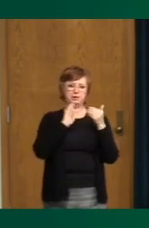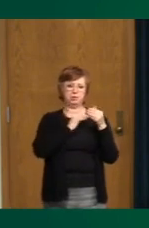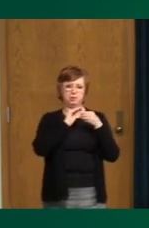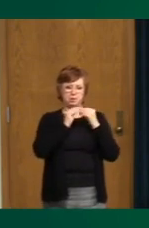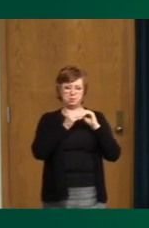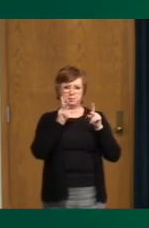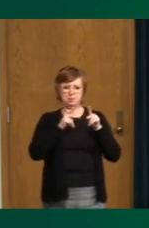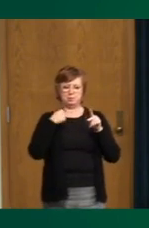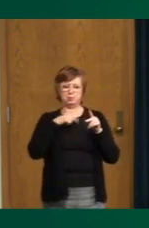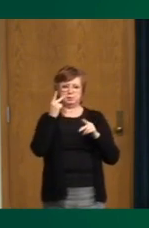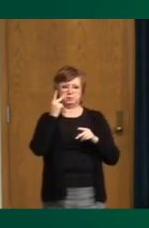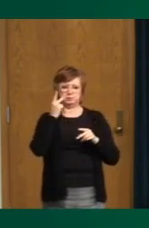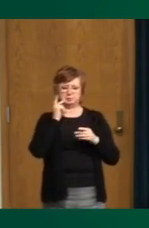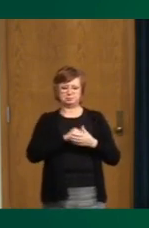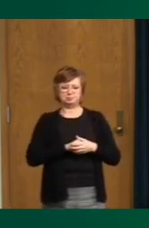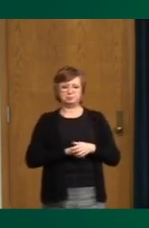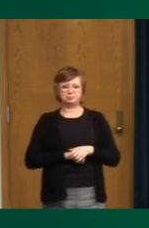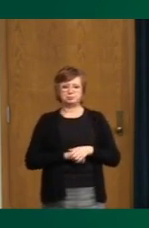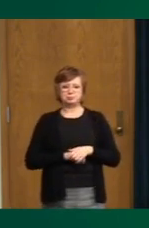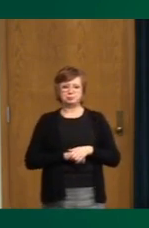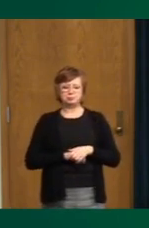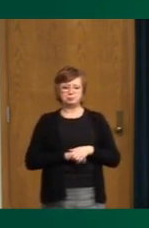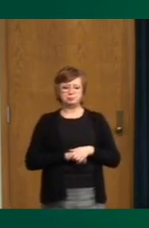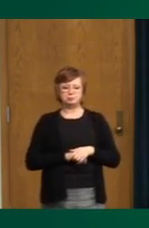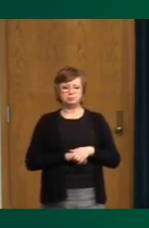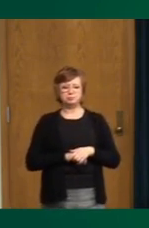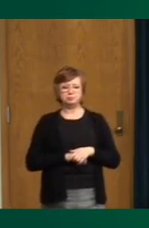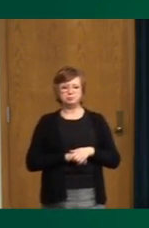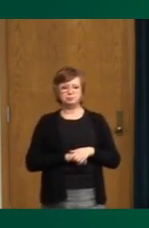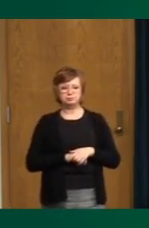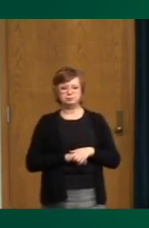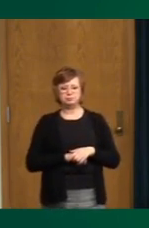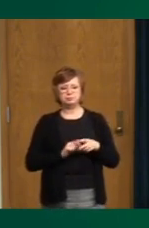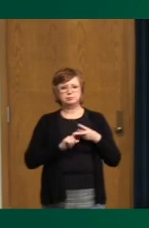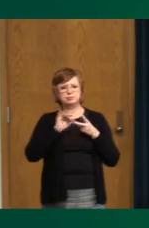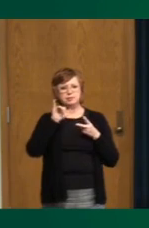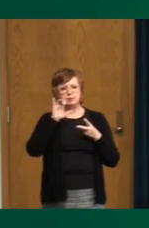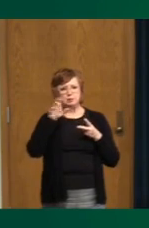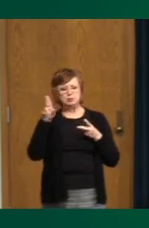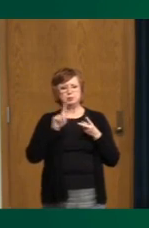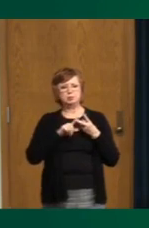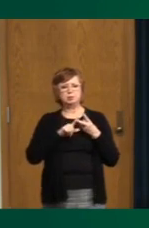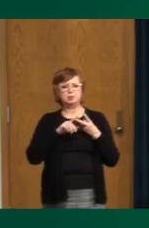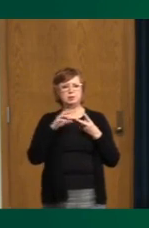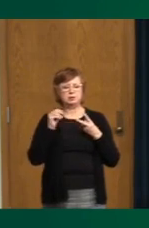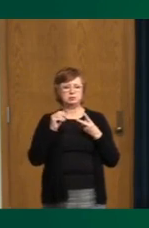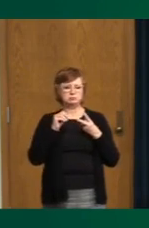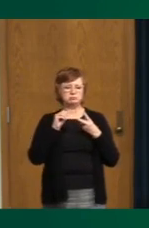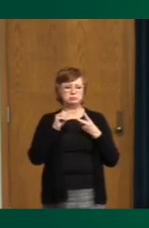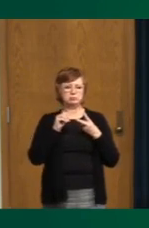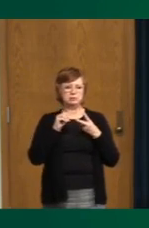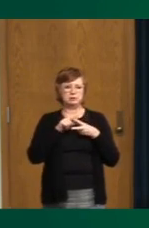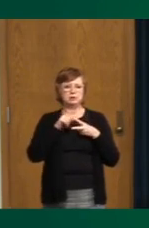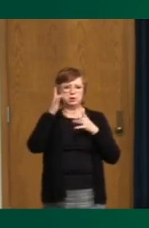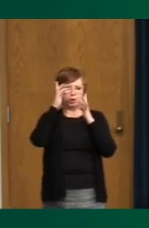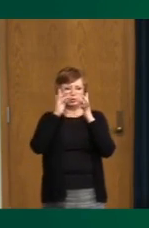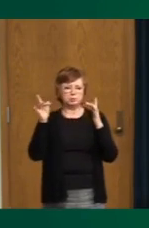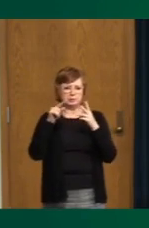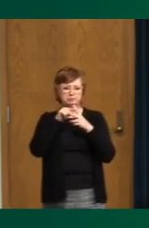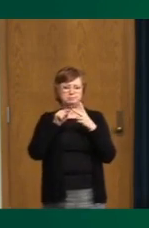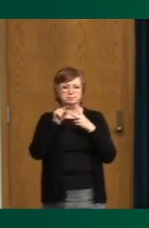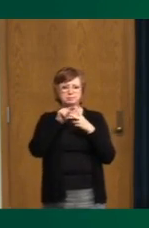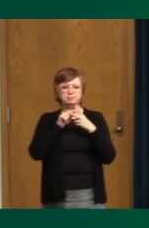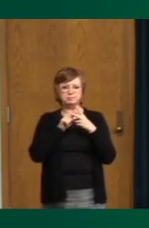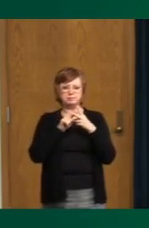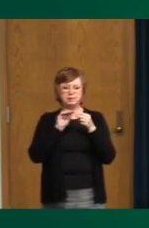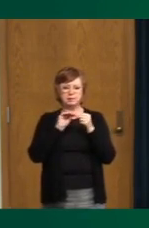case. And finally, obviously, the acute care and ICU capacity is another area that, Mr. Livingston will speak to, but